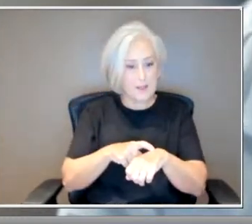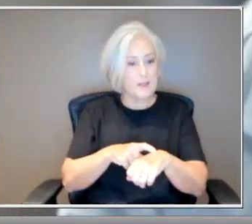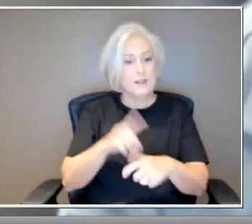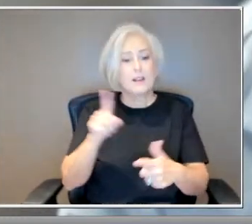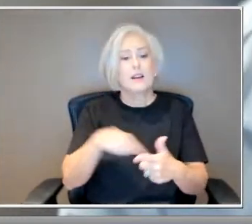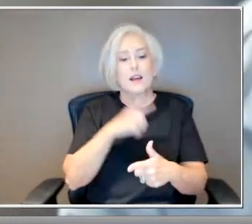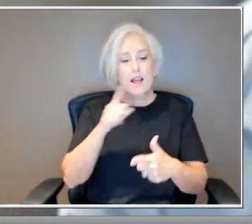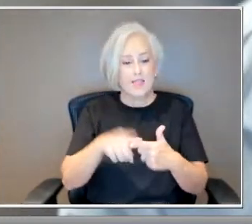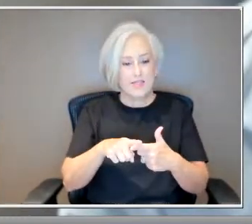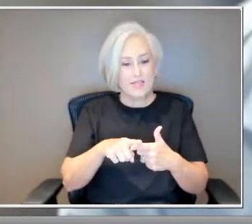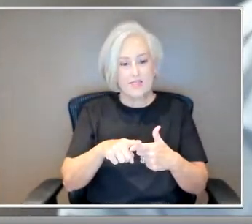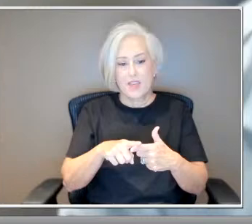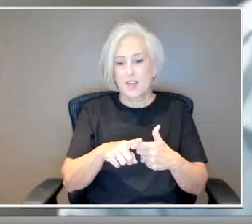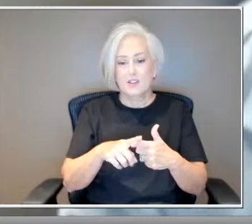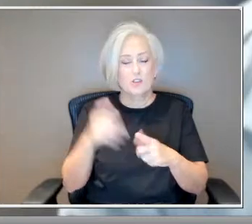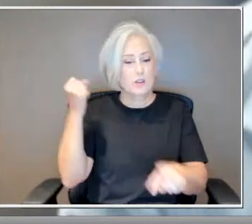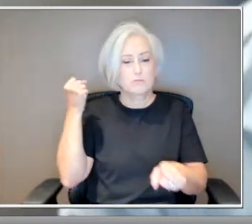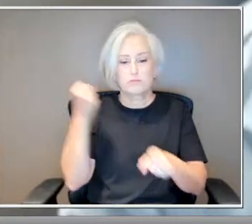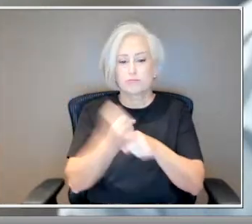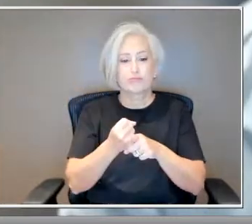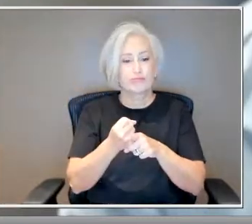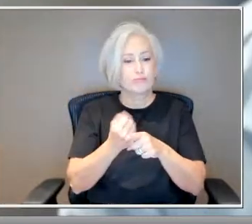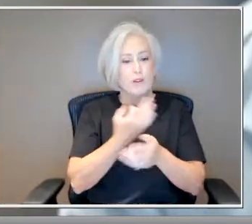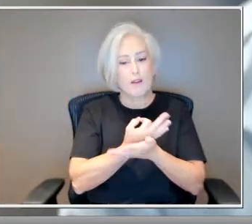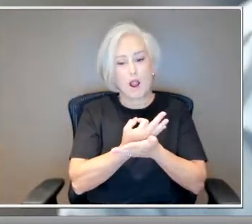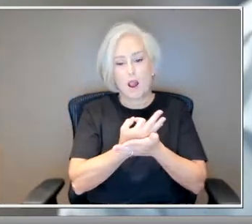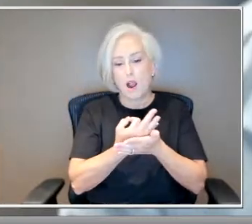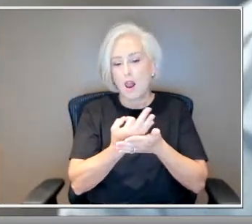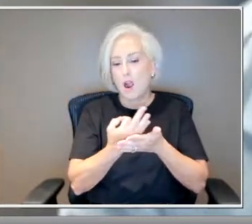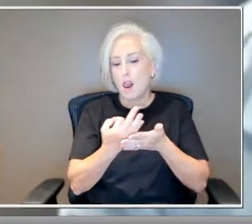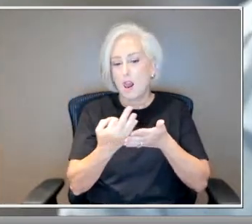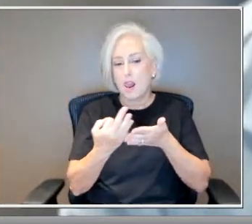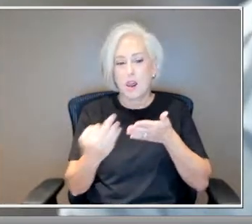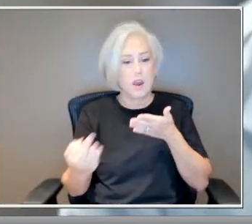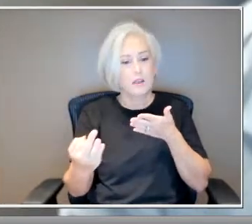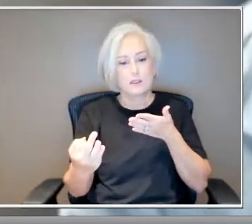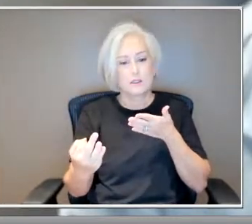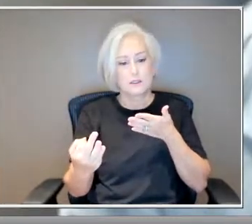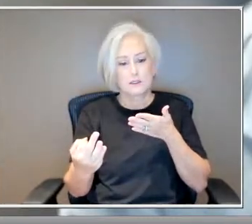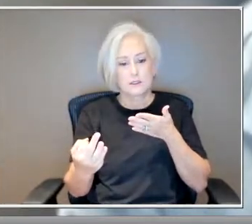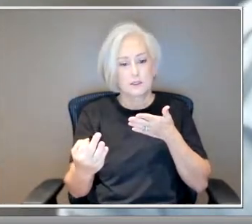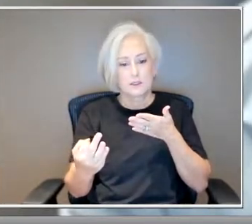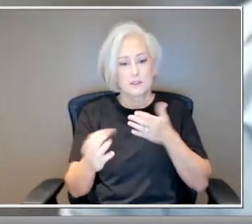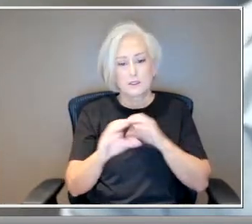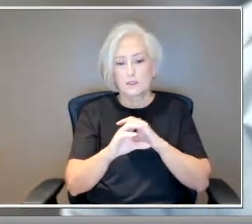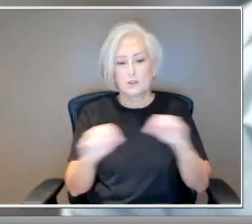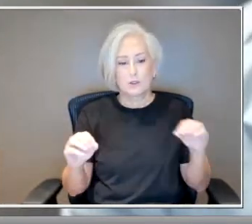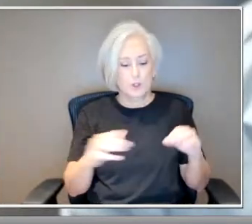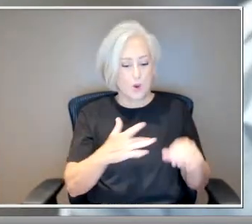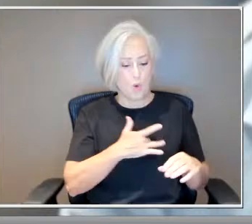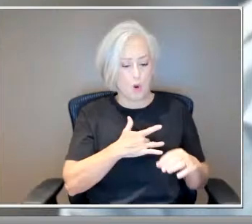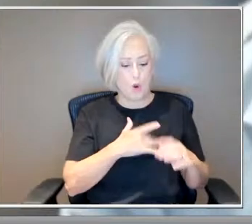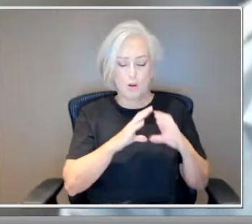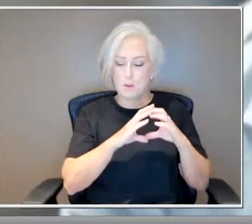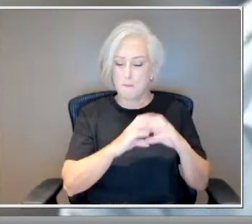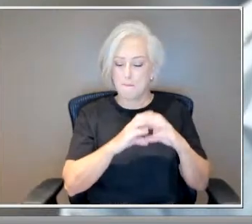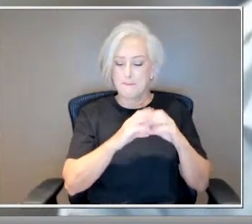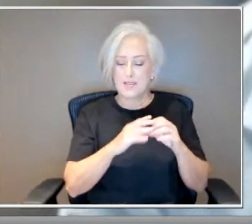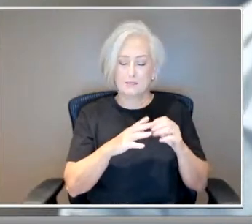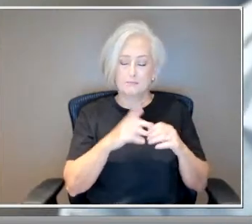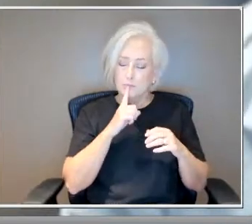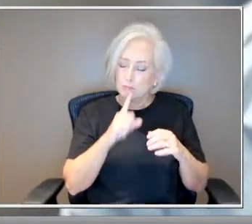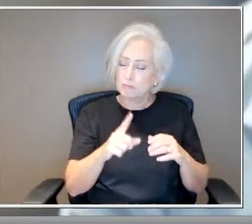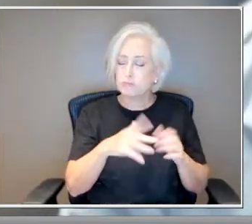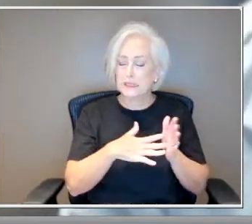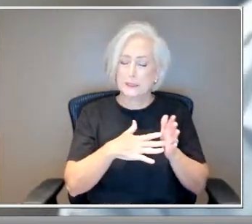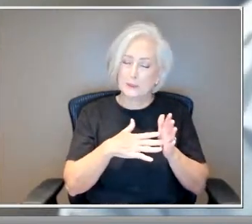call, suddenly decompensated to a point where organs would not like her heart being so weak. But coming back to your question,